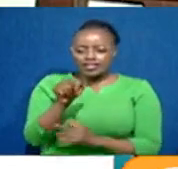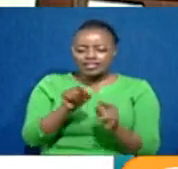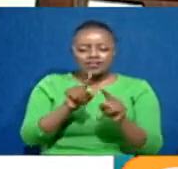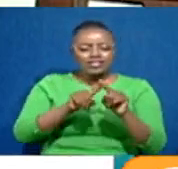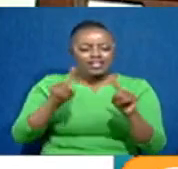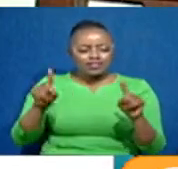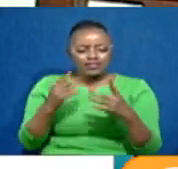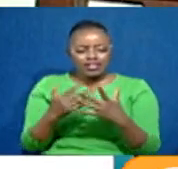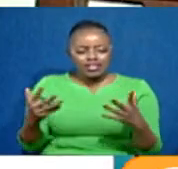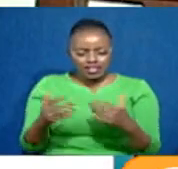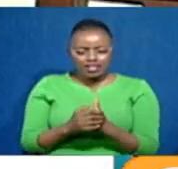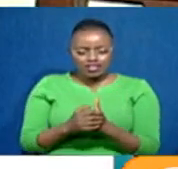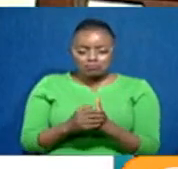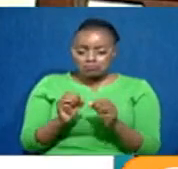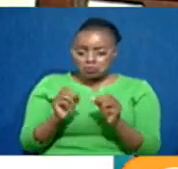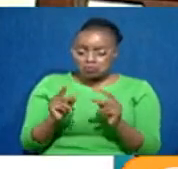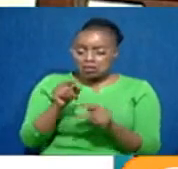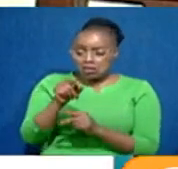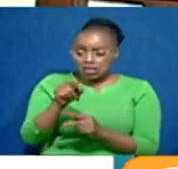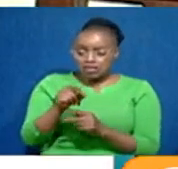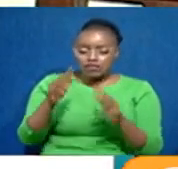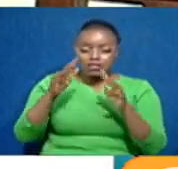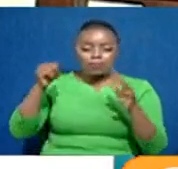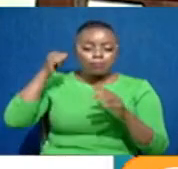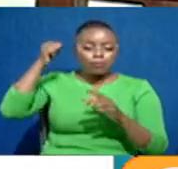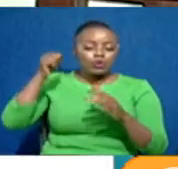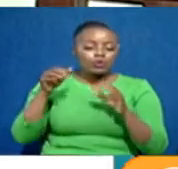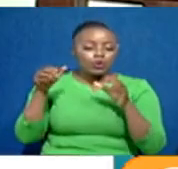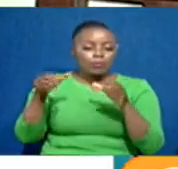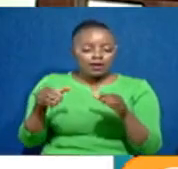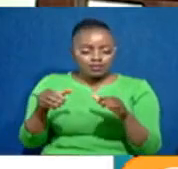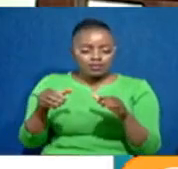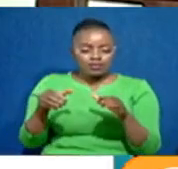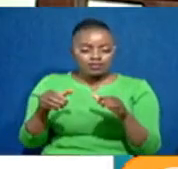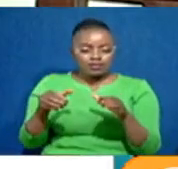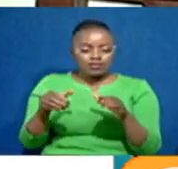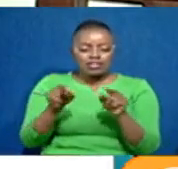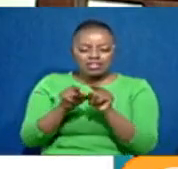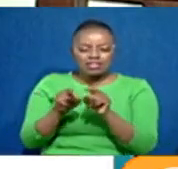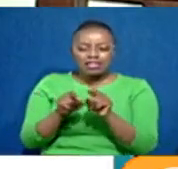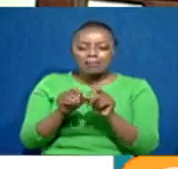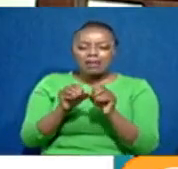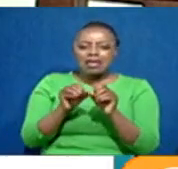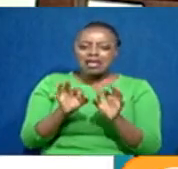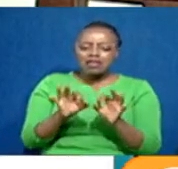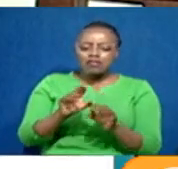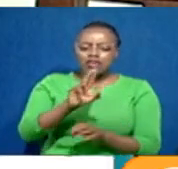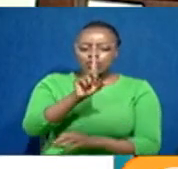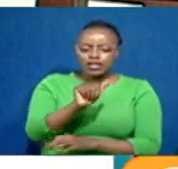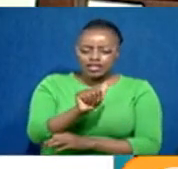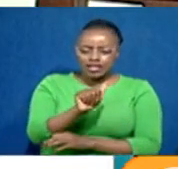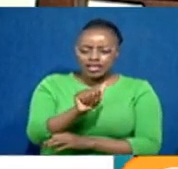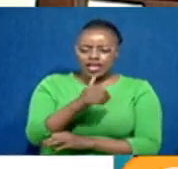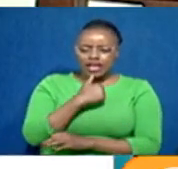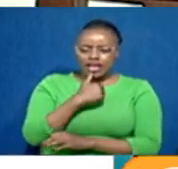this is different, yeah. Right? This is a major political party. Just like if UDA